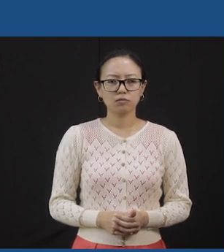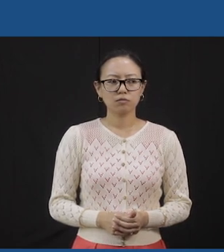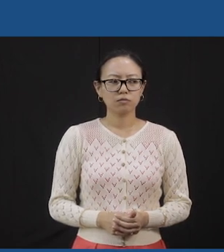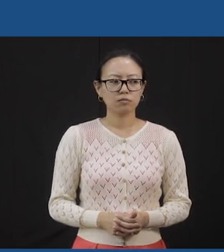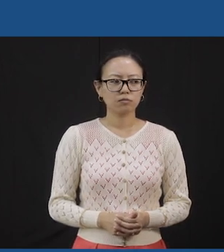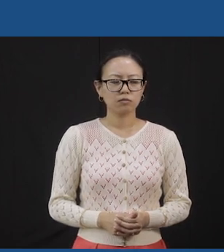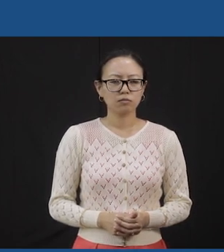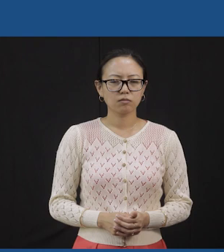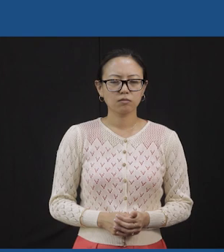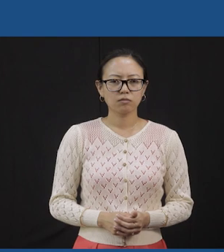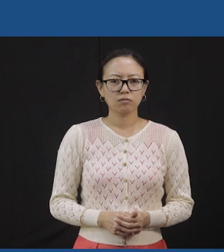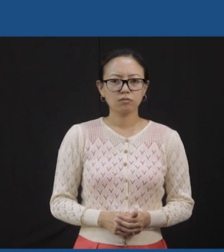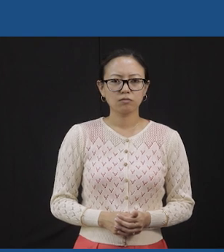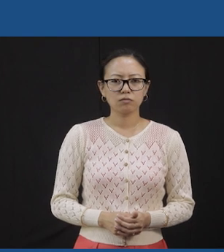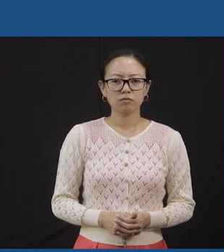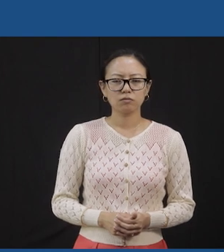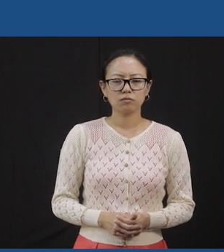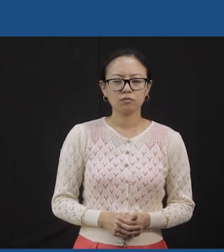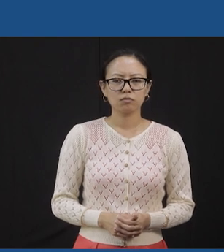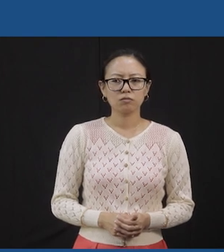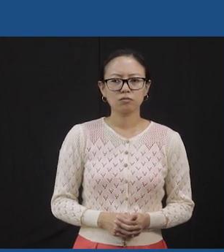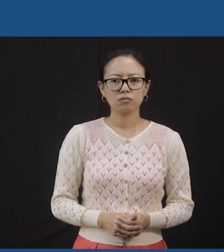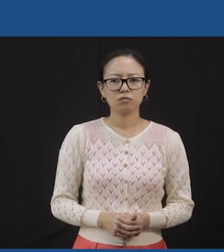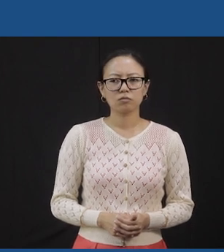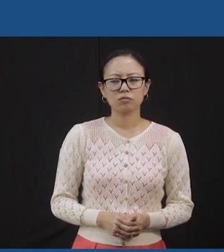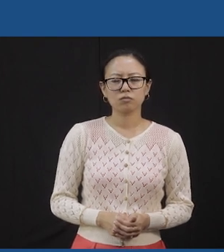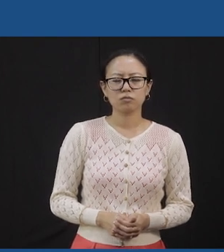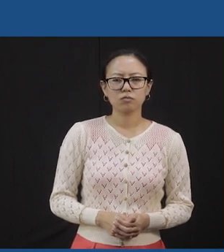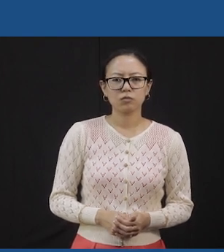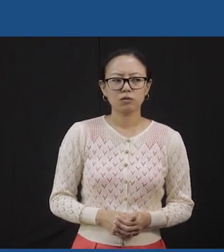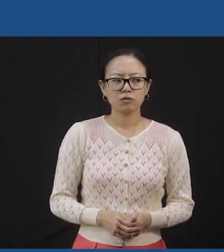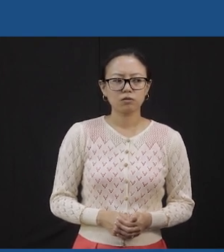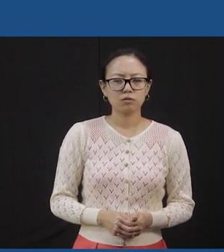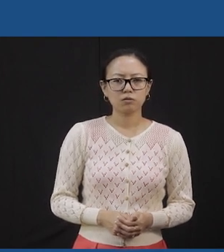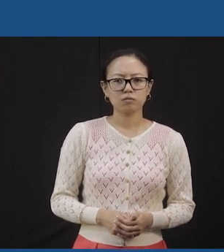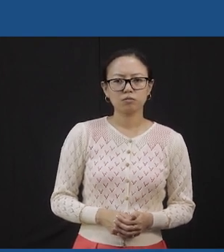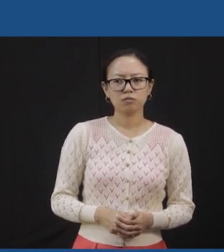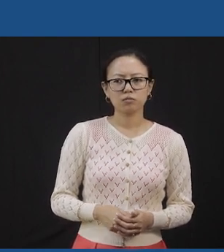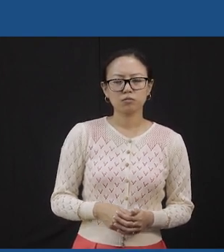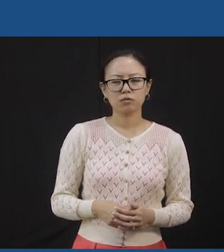Now we can relate this in our life problem as well. So we will do some